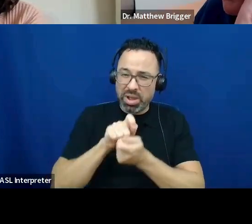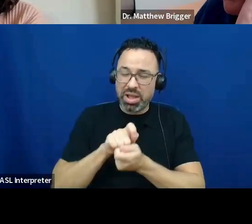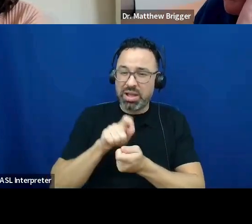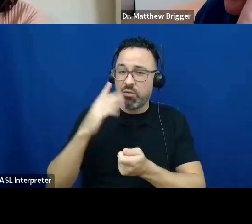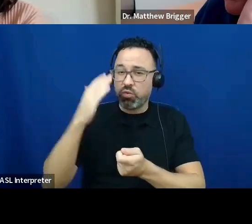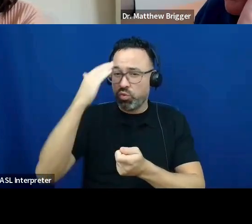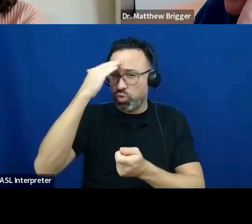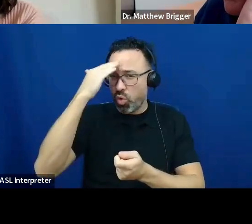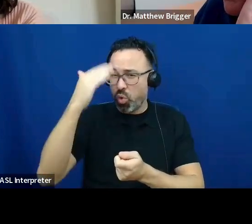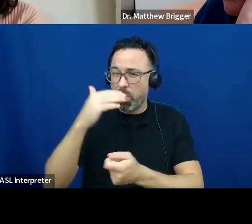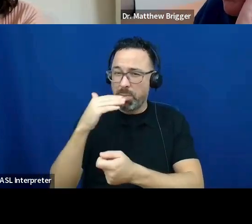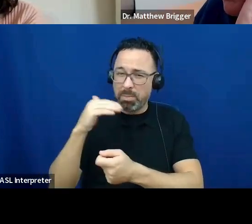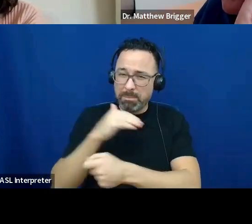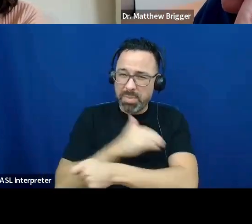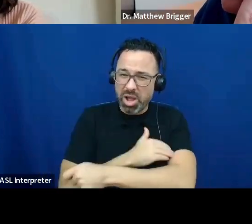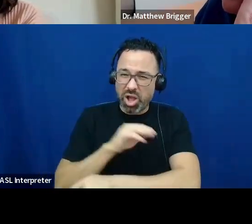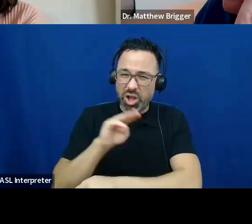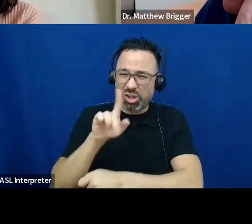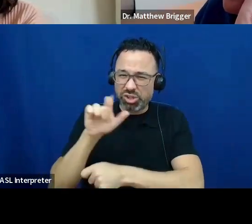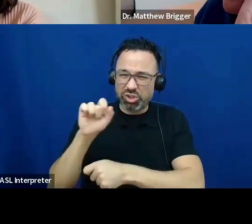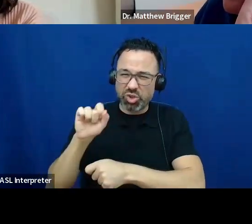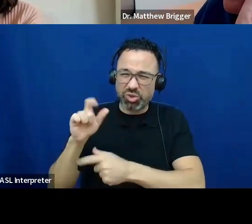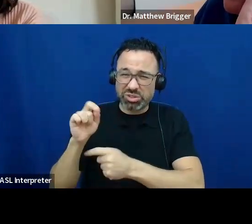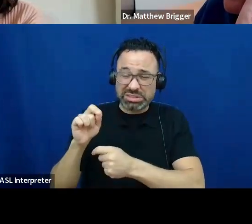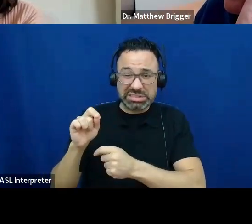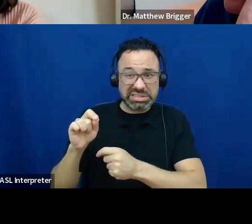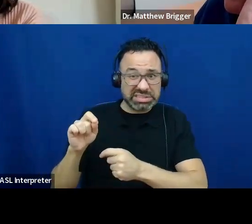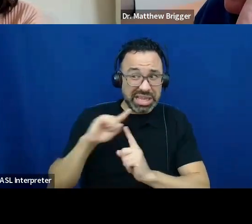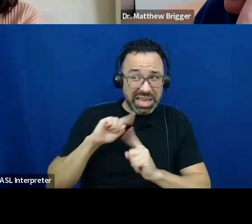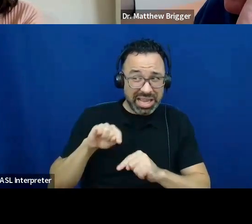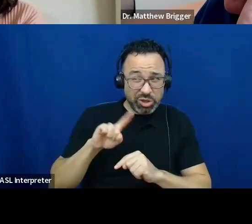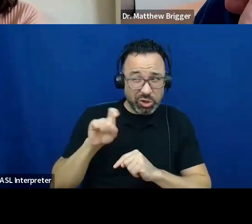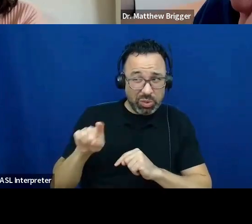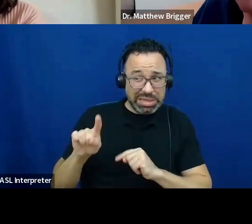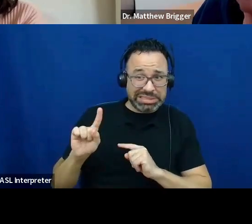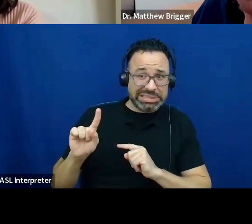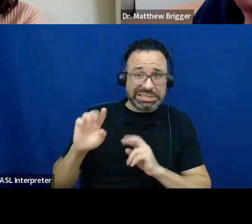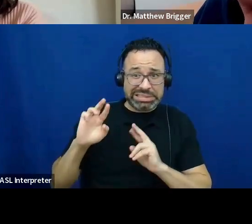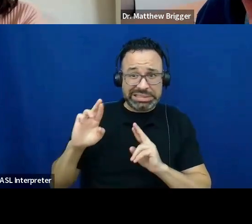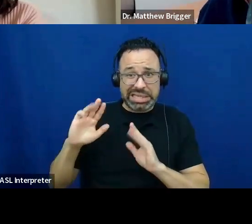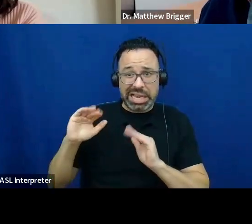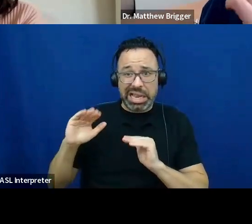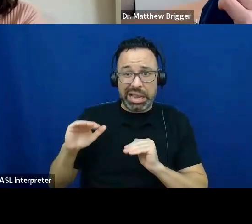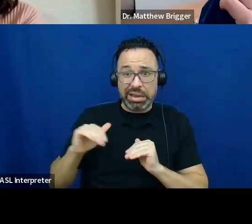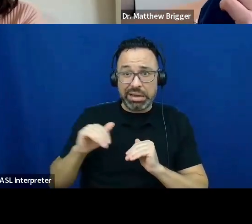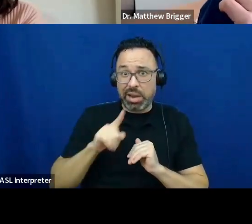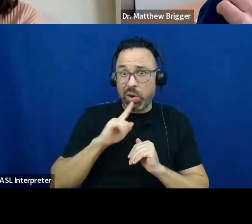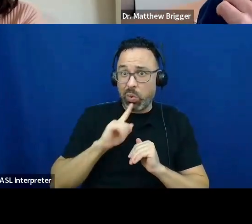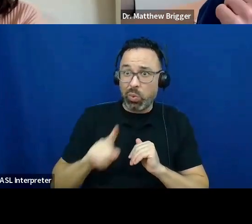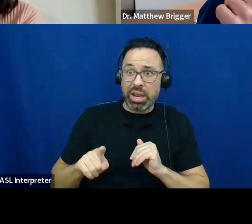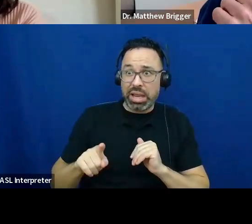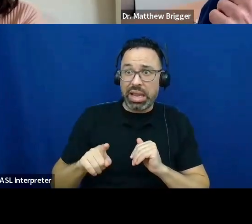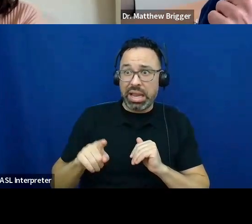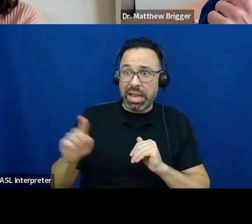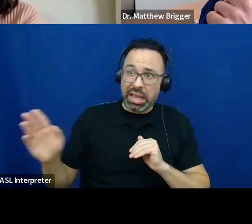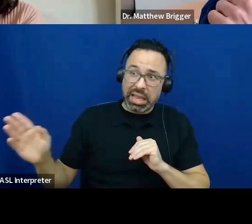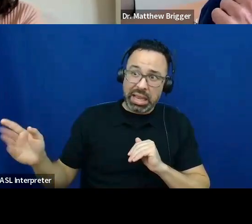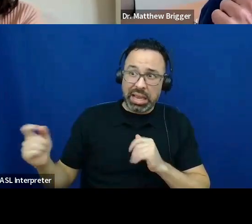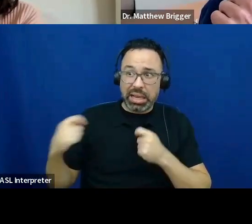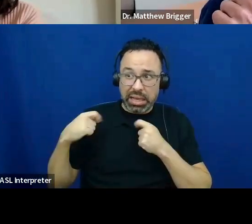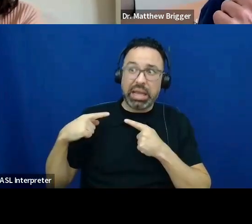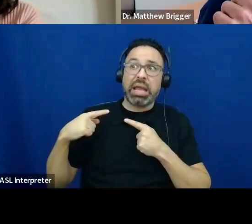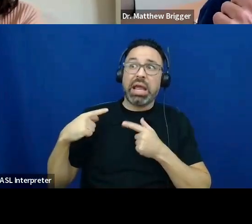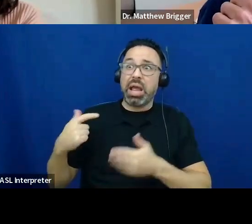knowing what the muscles are doing. And so I hope that answers your question. It's really just not you just can't slap it on and then we're going to